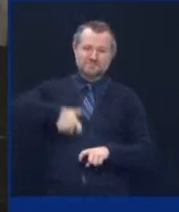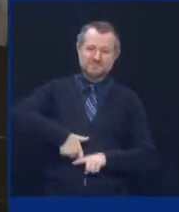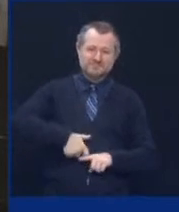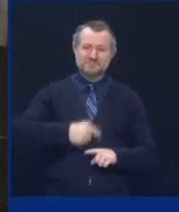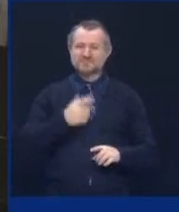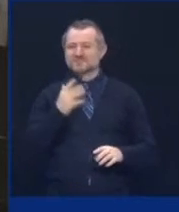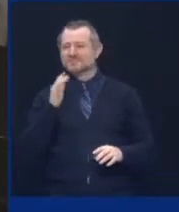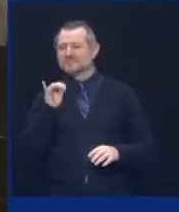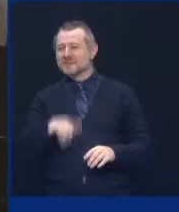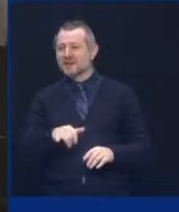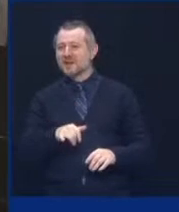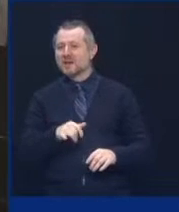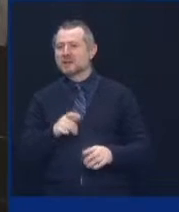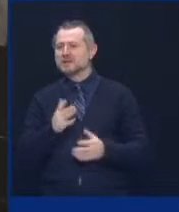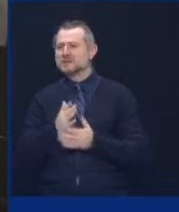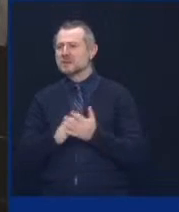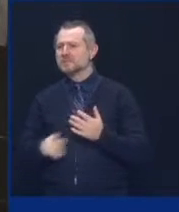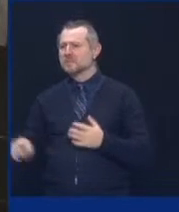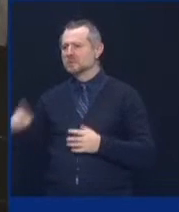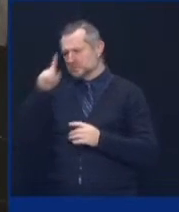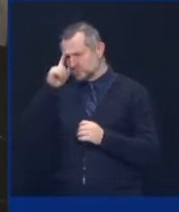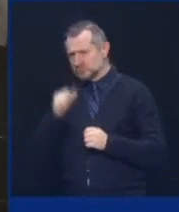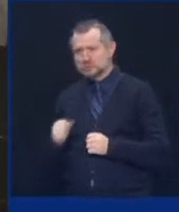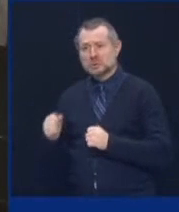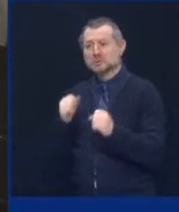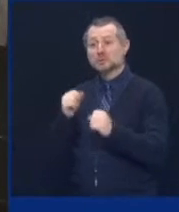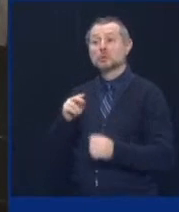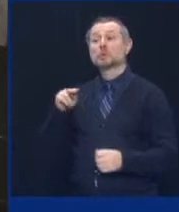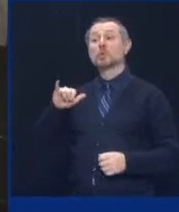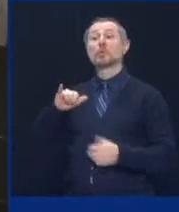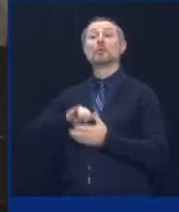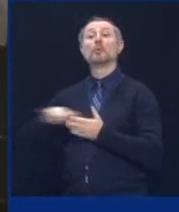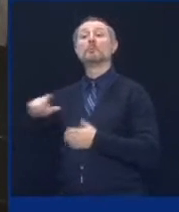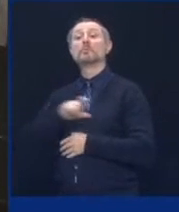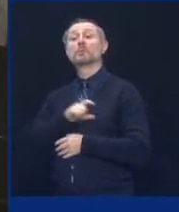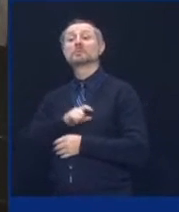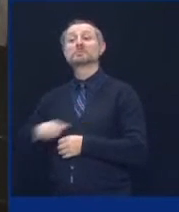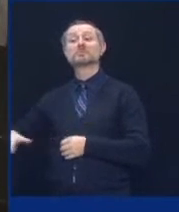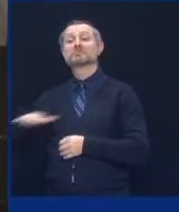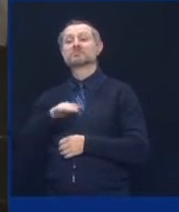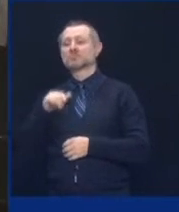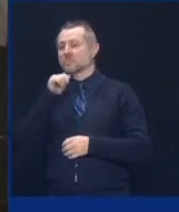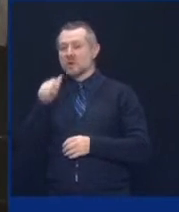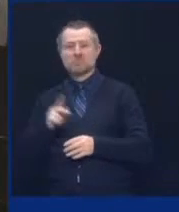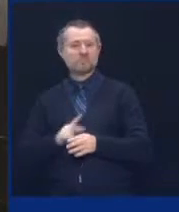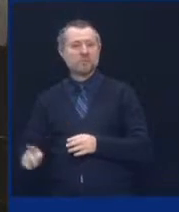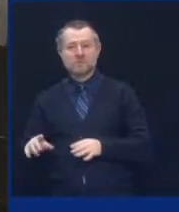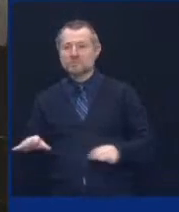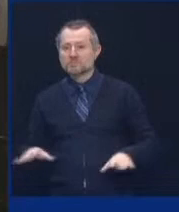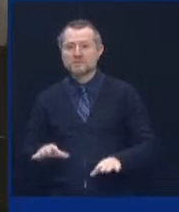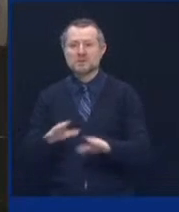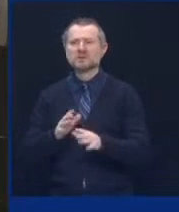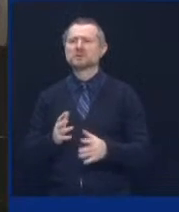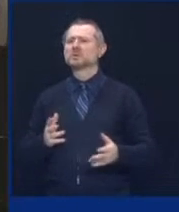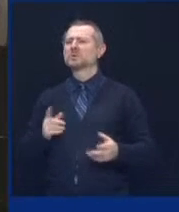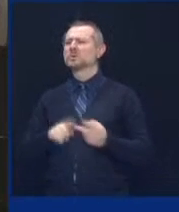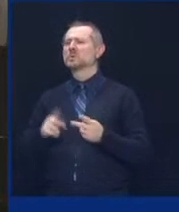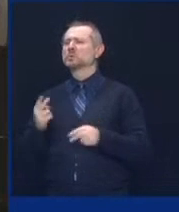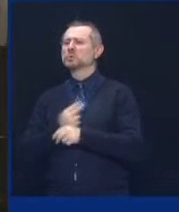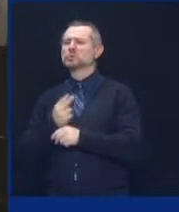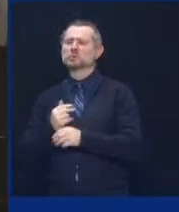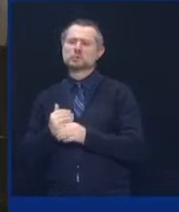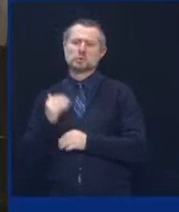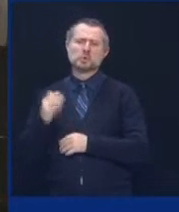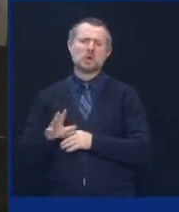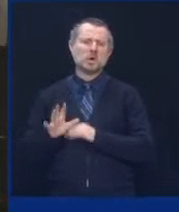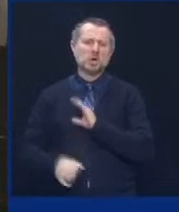engaging the protests, and that officers engaged in actions that were unprofessional and used unjustified excessive force. Can you talk about that